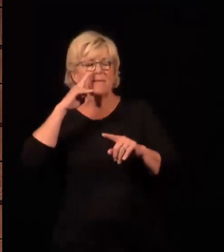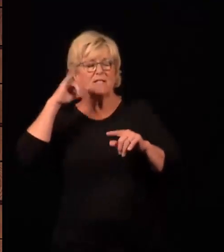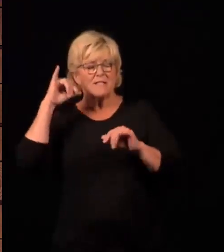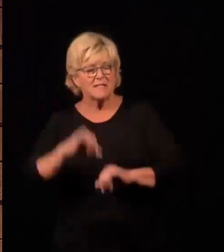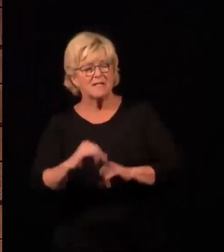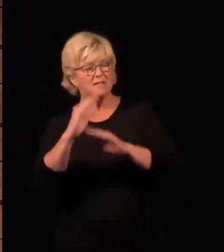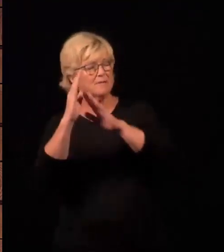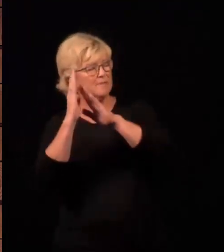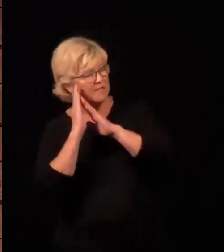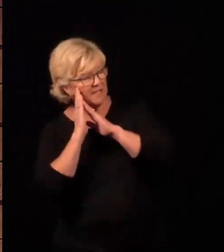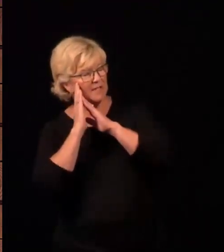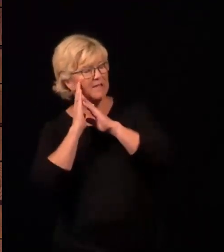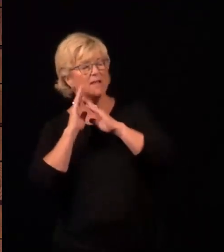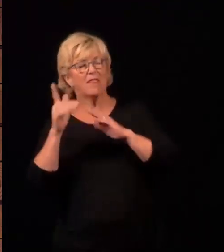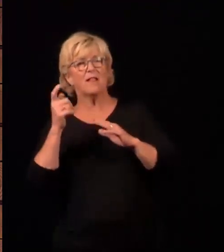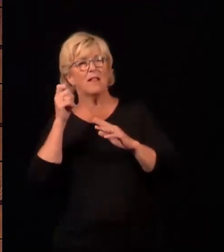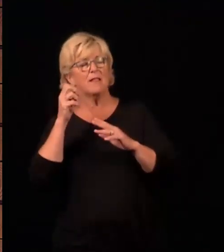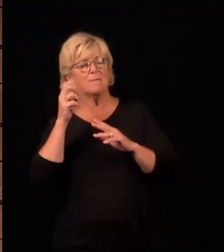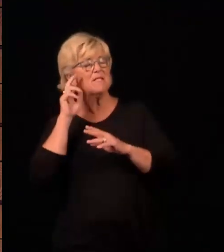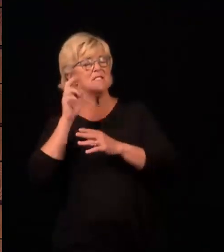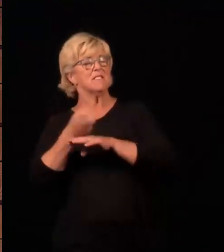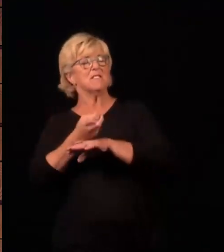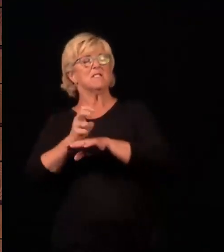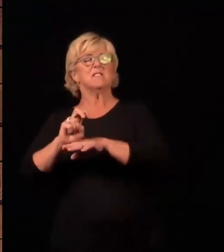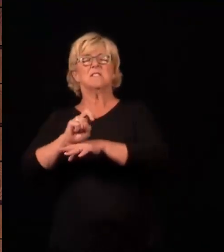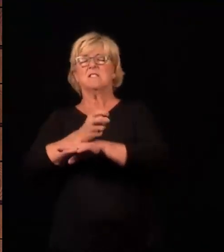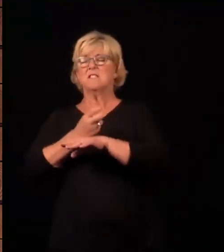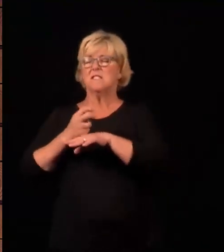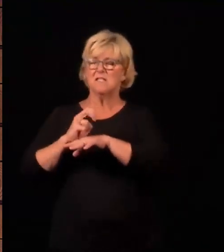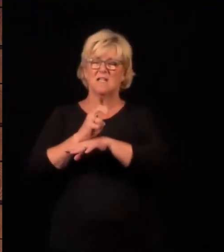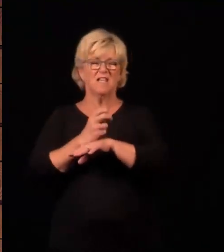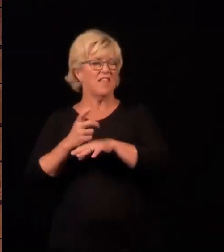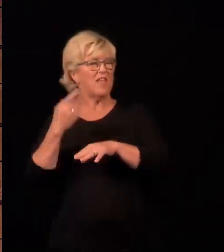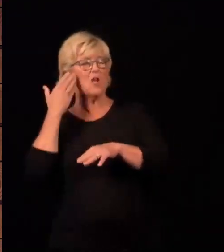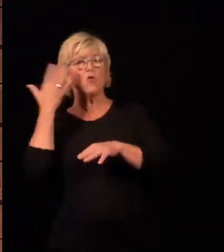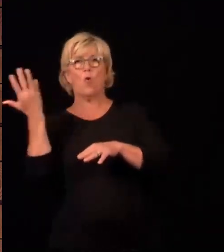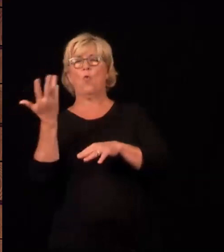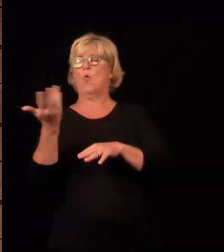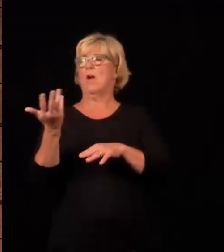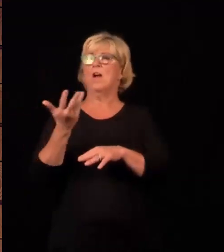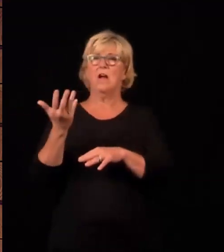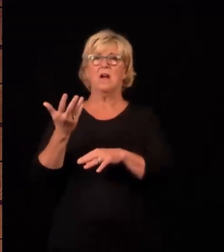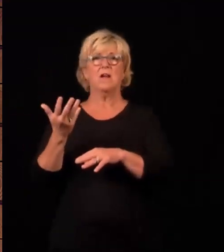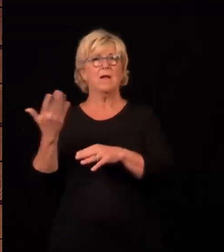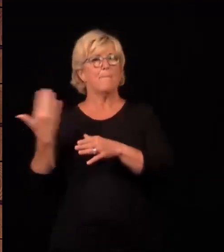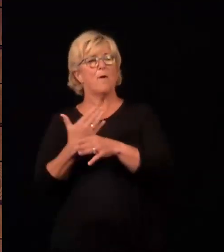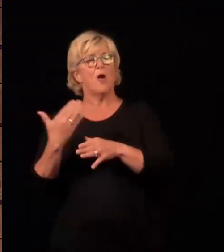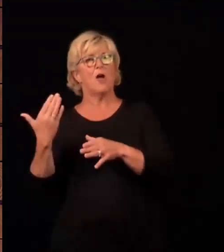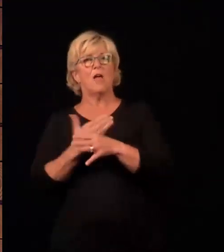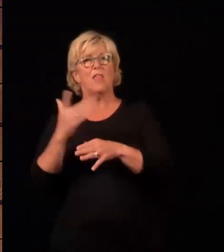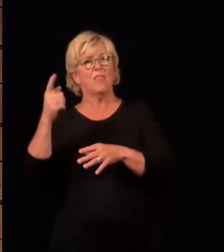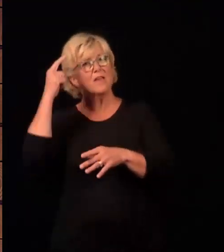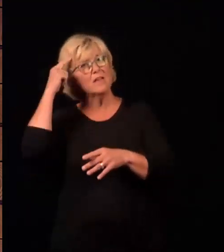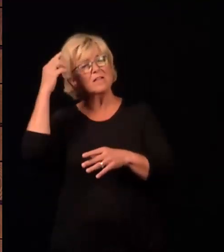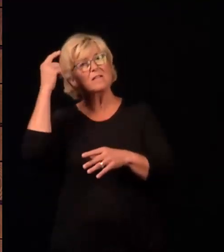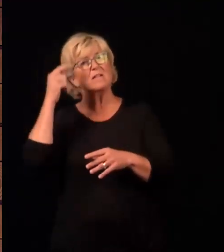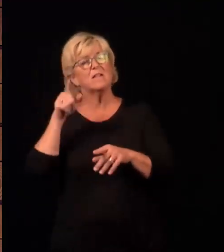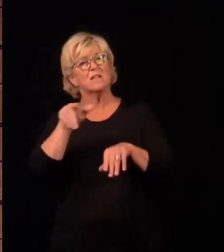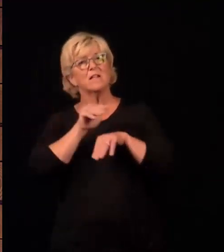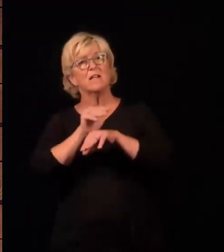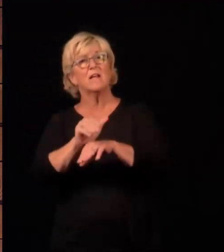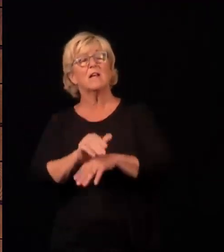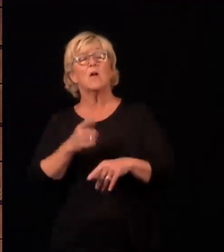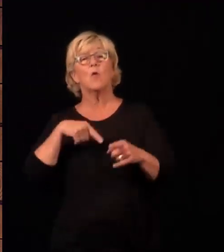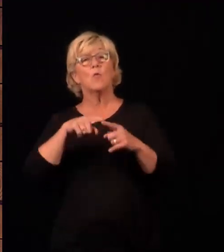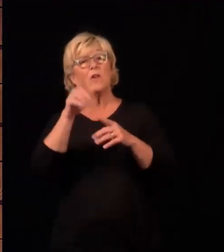asleep, and there's kind of an anxiety that they can't really even pinpoint that somehow is disturbing them. As you